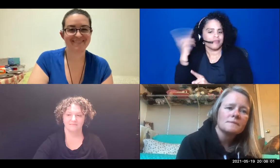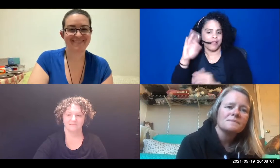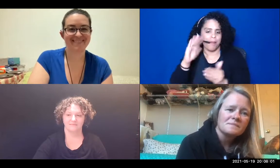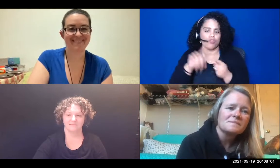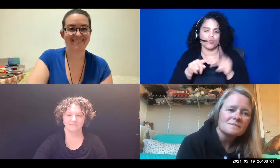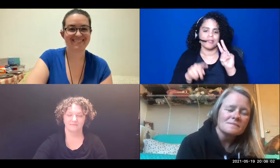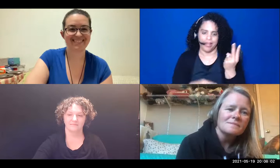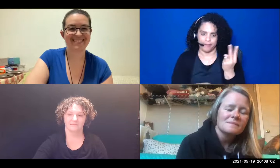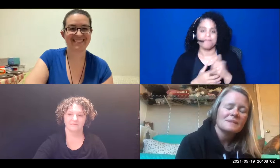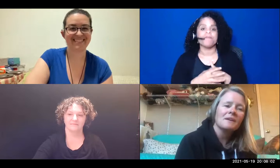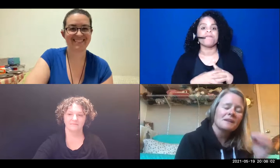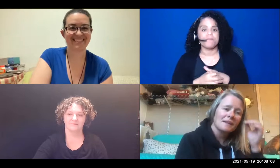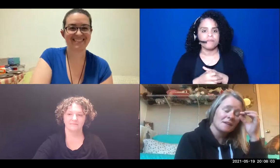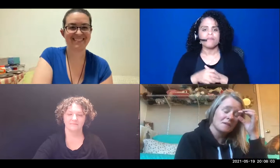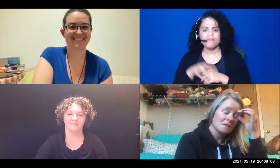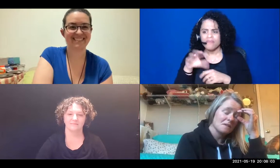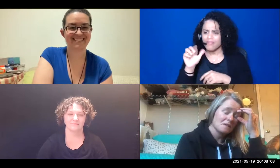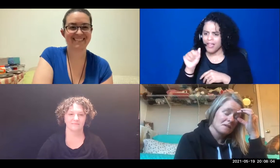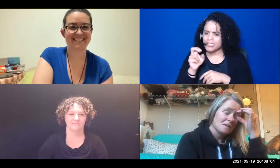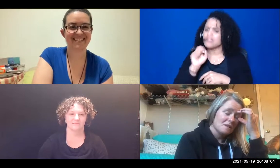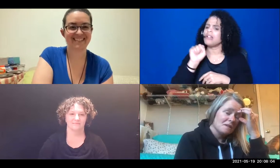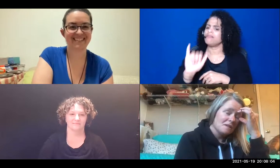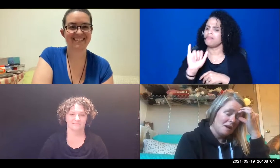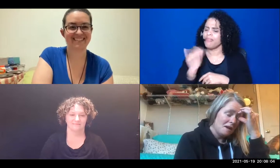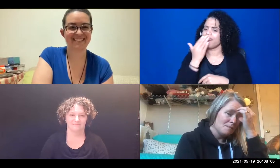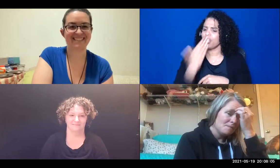Okay. All right. Thank you.